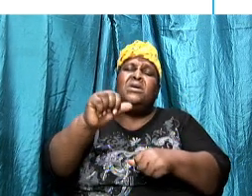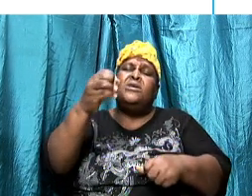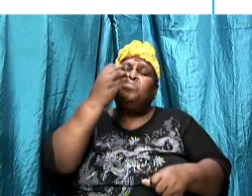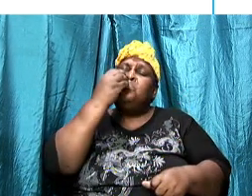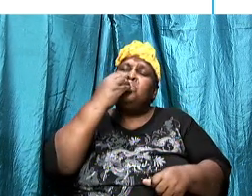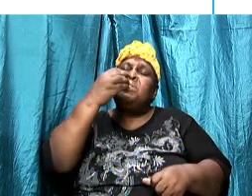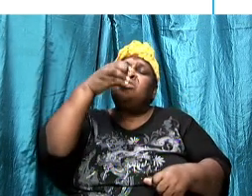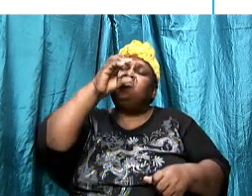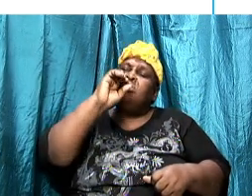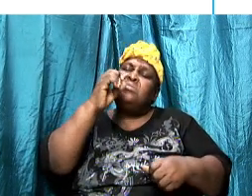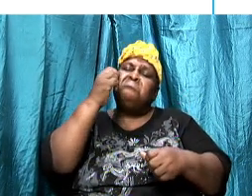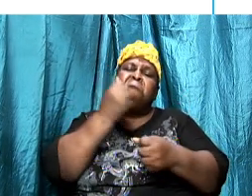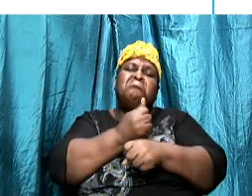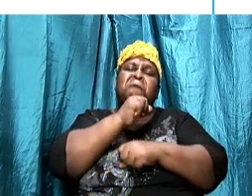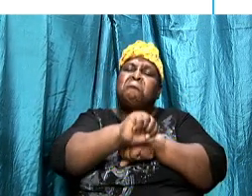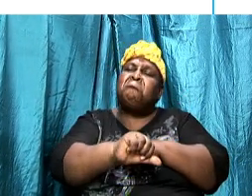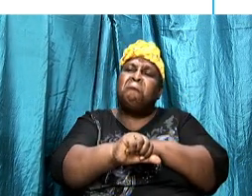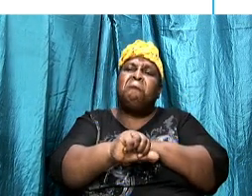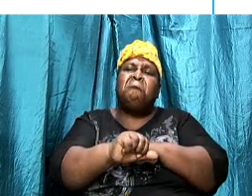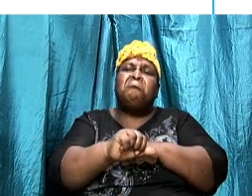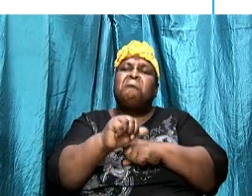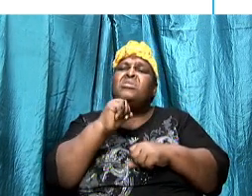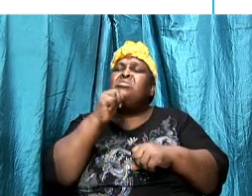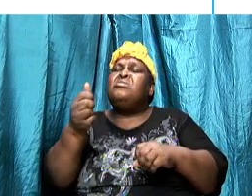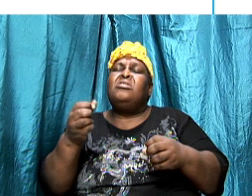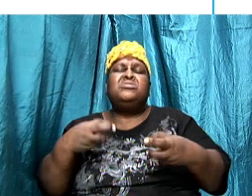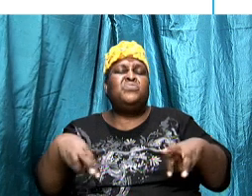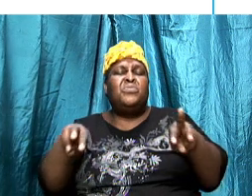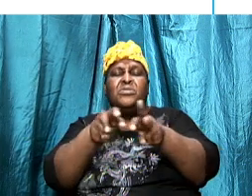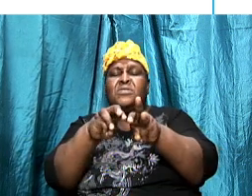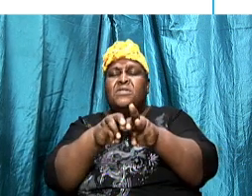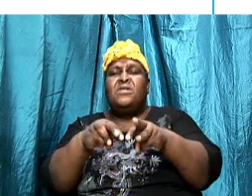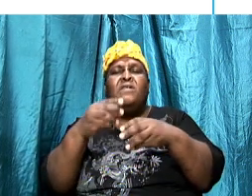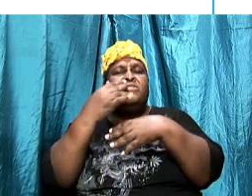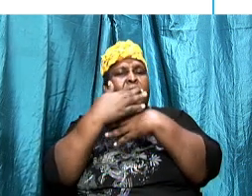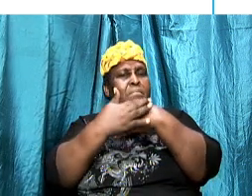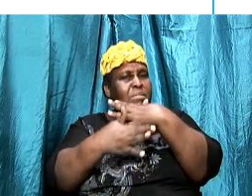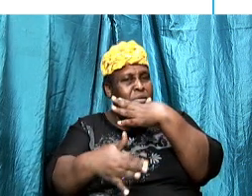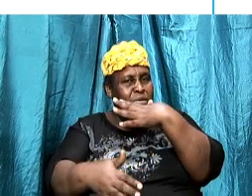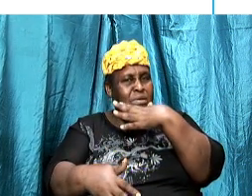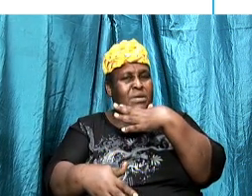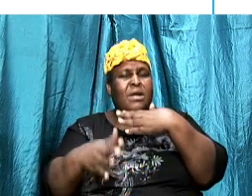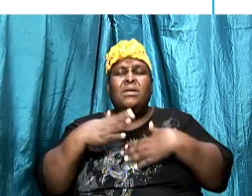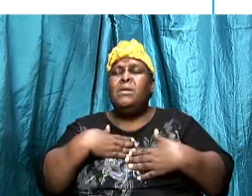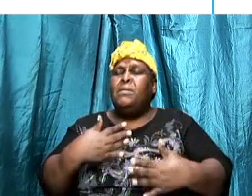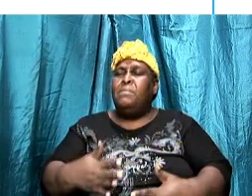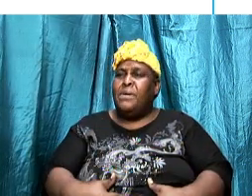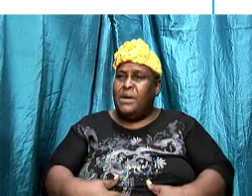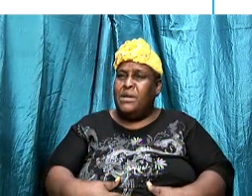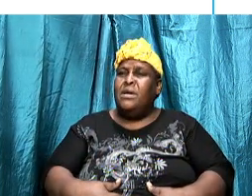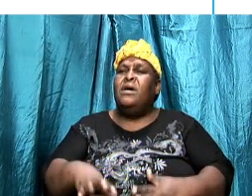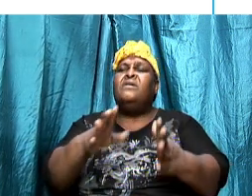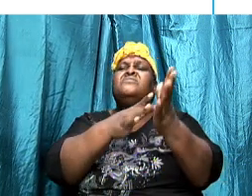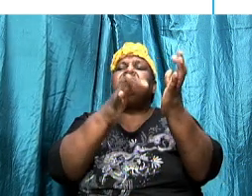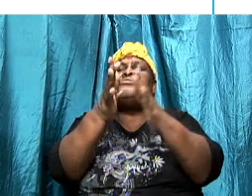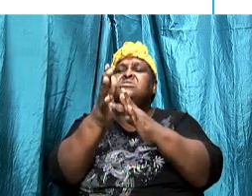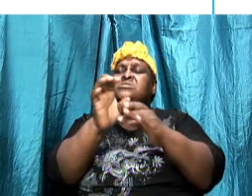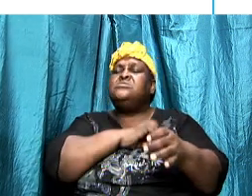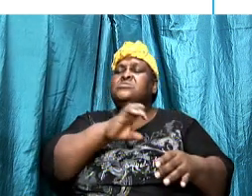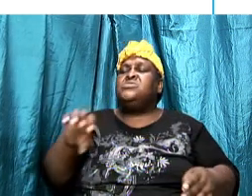damnation, being not worthy of the blood and the body of